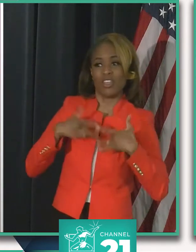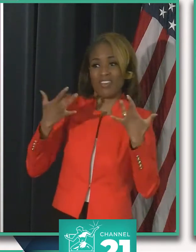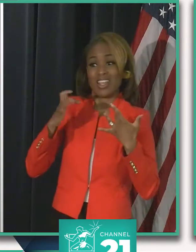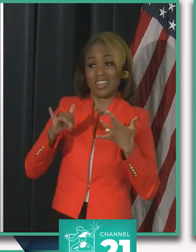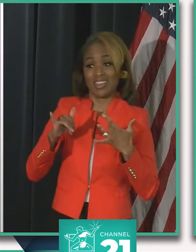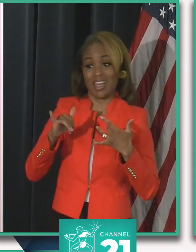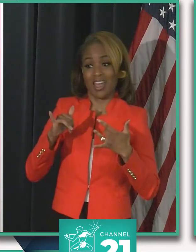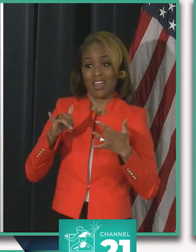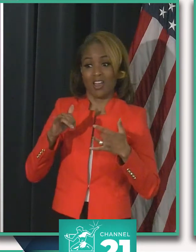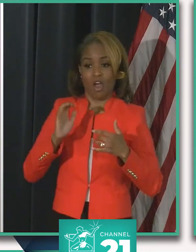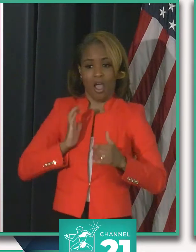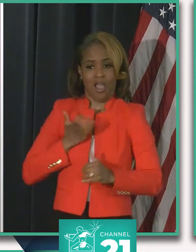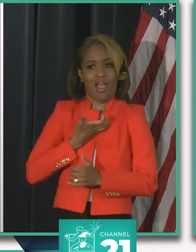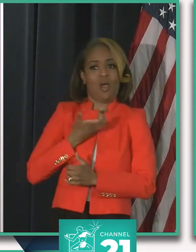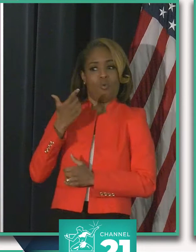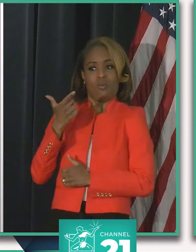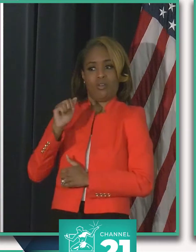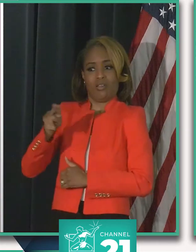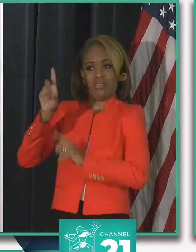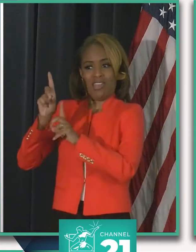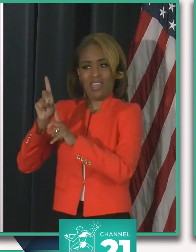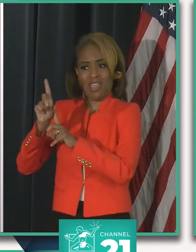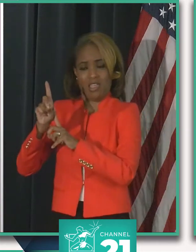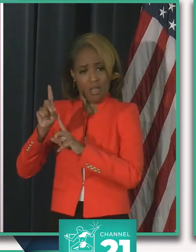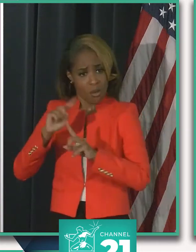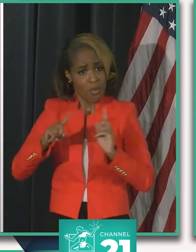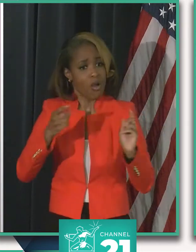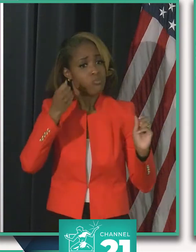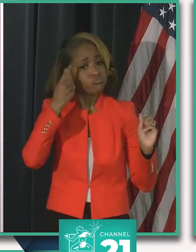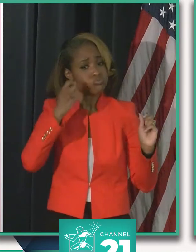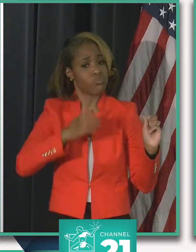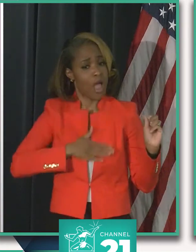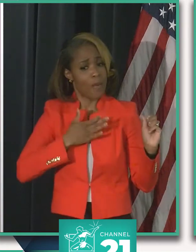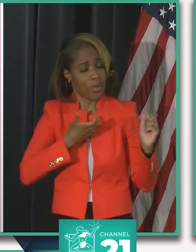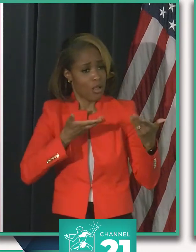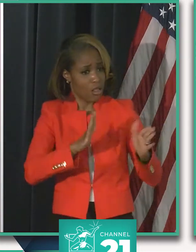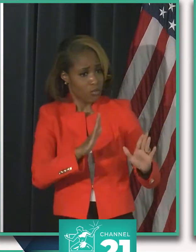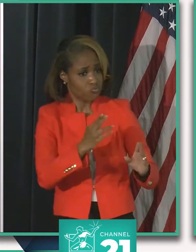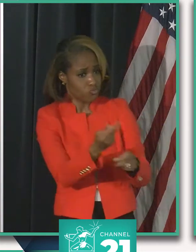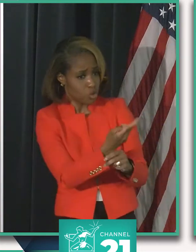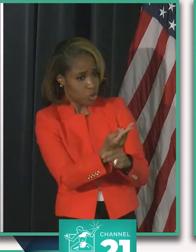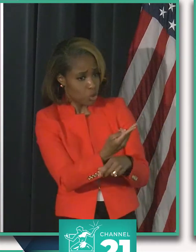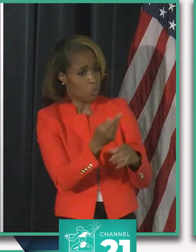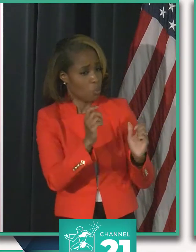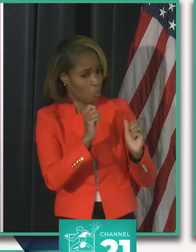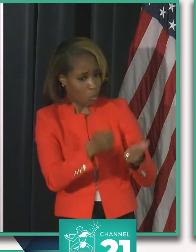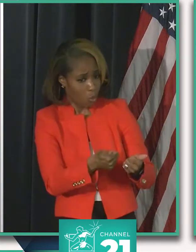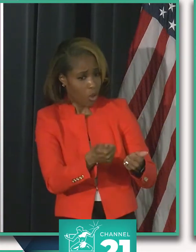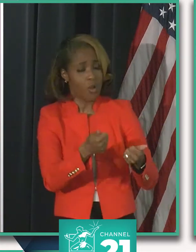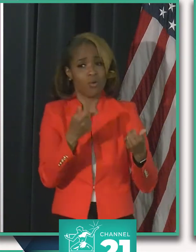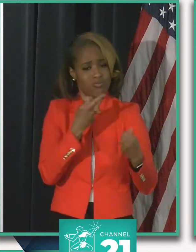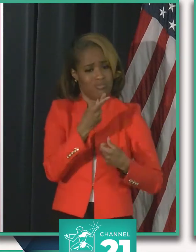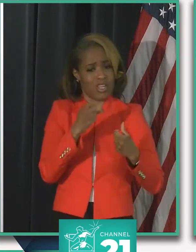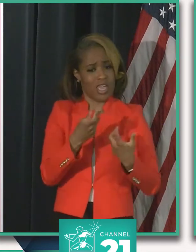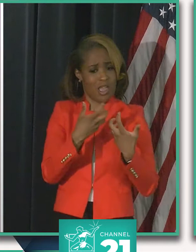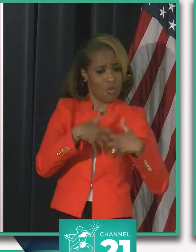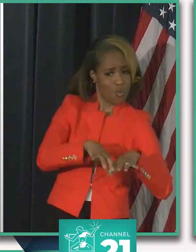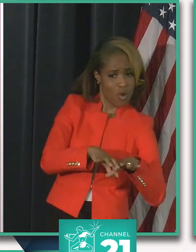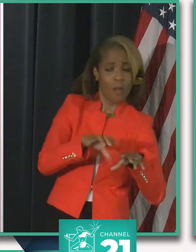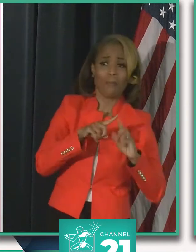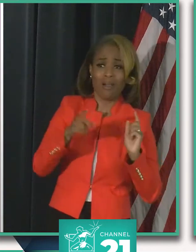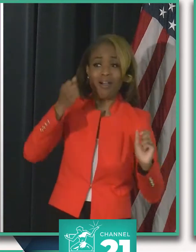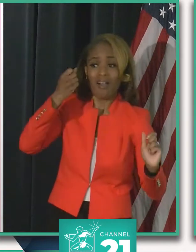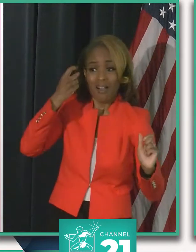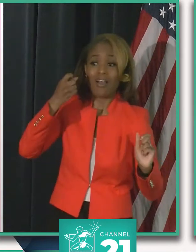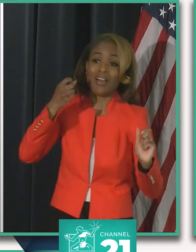we own and that we would be more than happy to allow you to use. We can work this out, Mr. Williams, but it is going